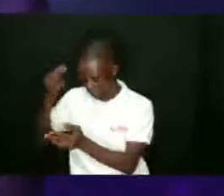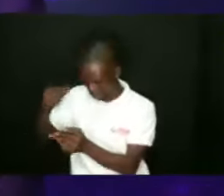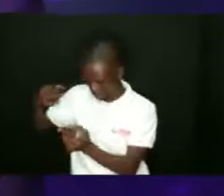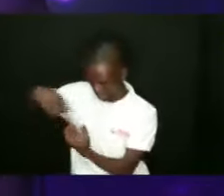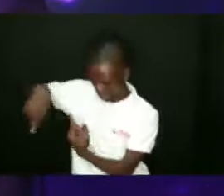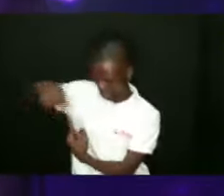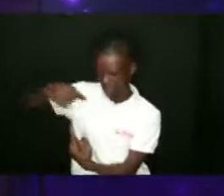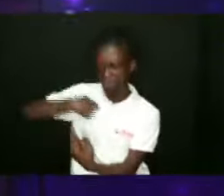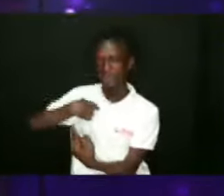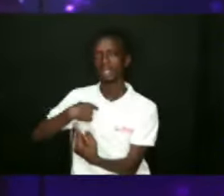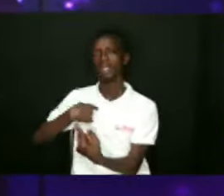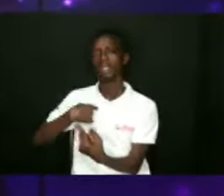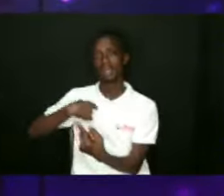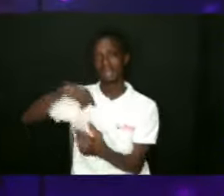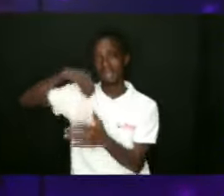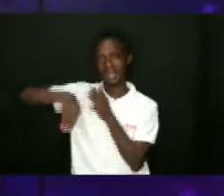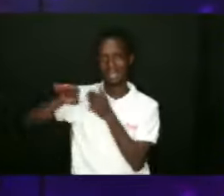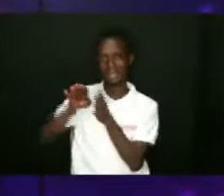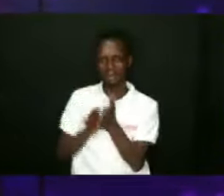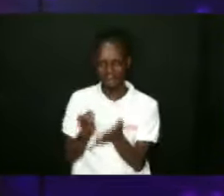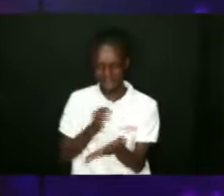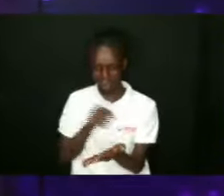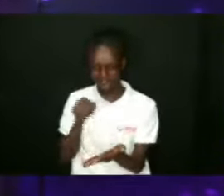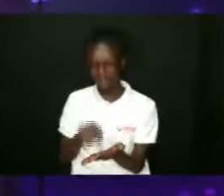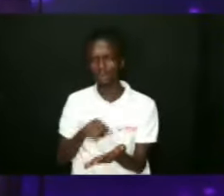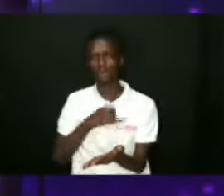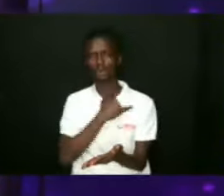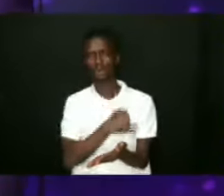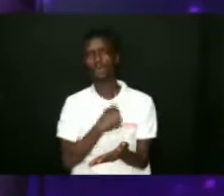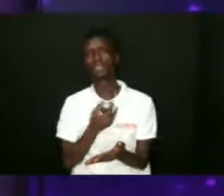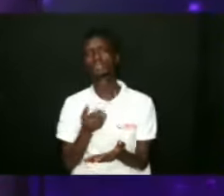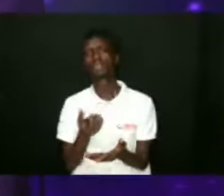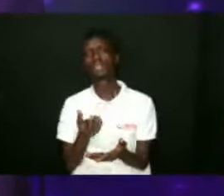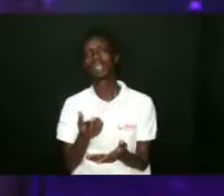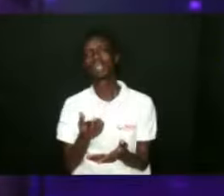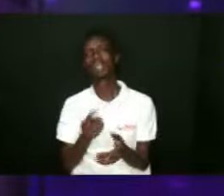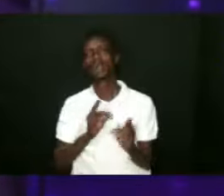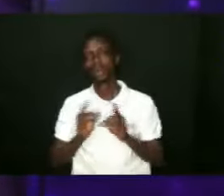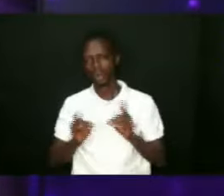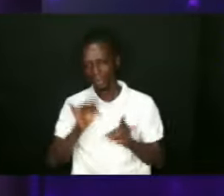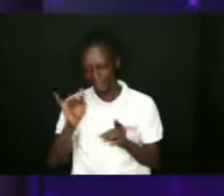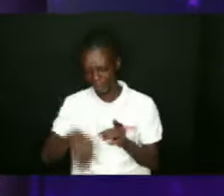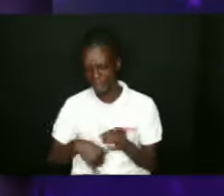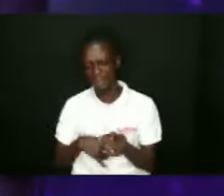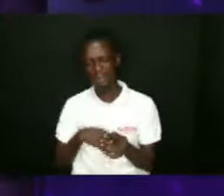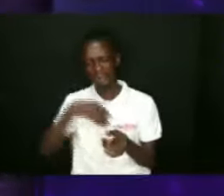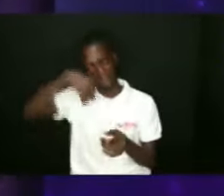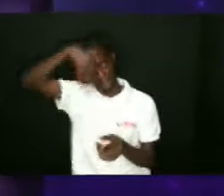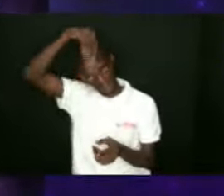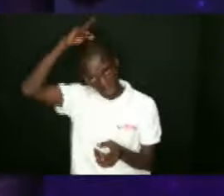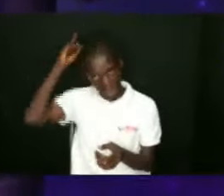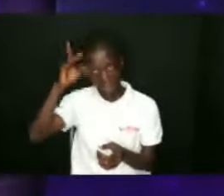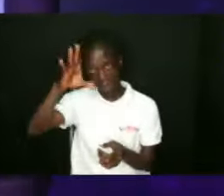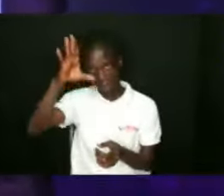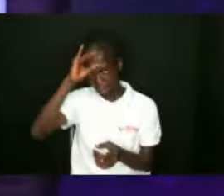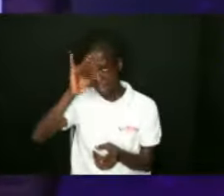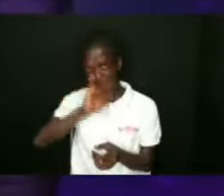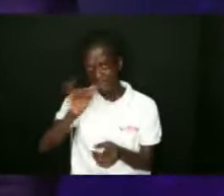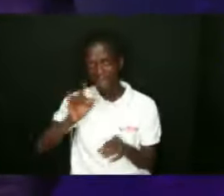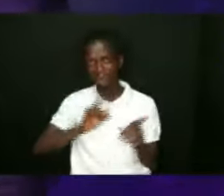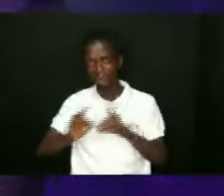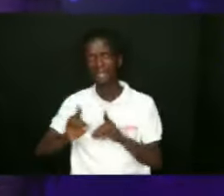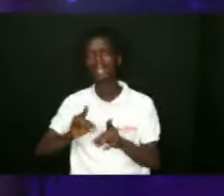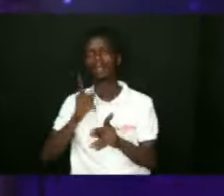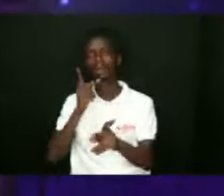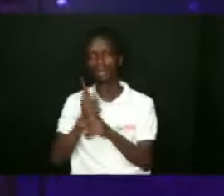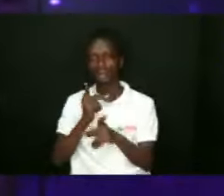O Lord. Our brother Daniel did it, Joseph did it, we can also do it. Daniel, Joseph, to me, at the superior, to me.